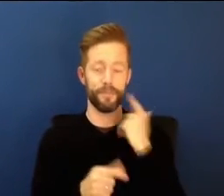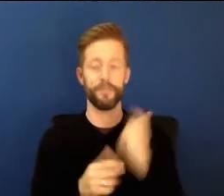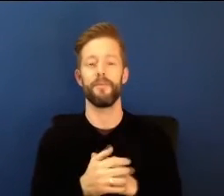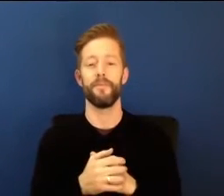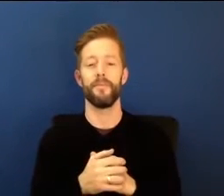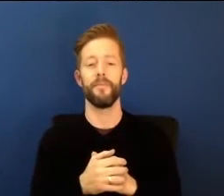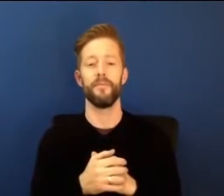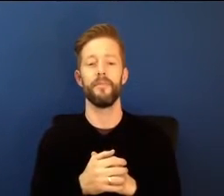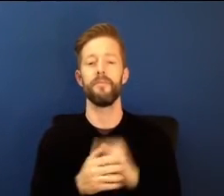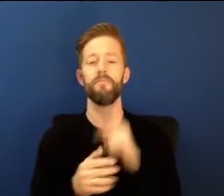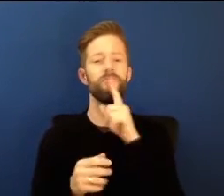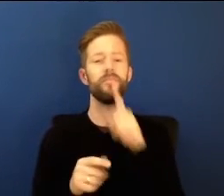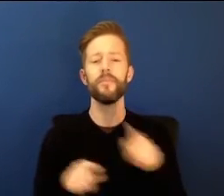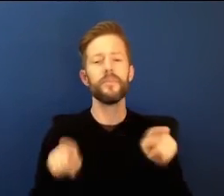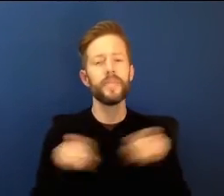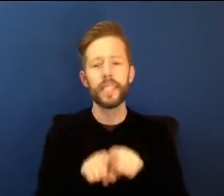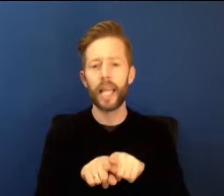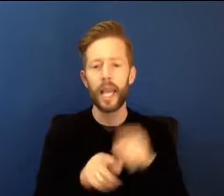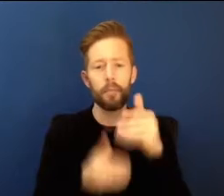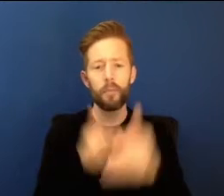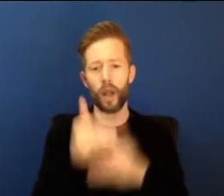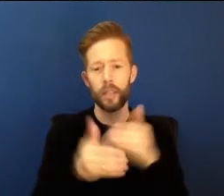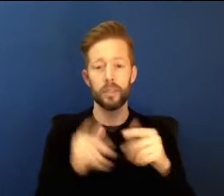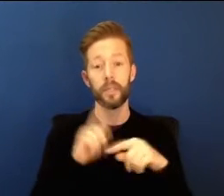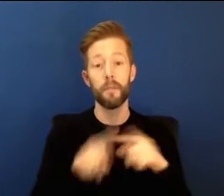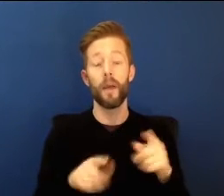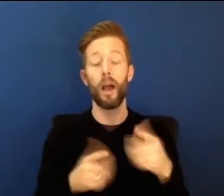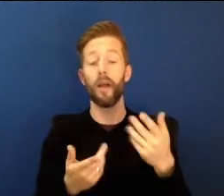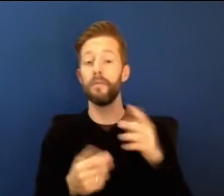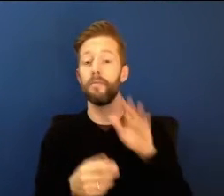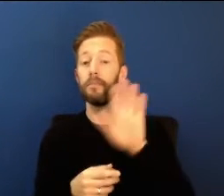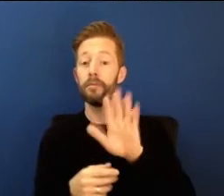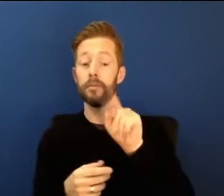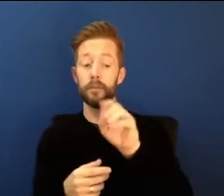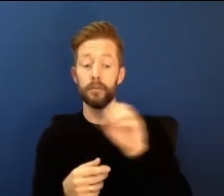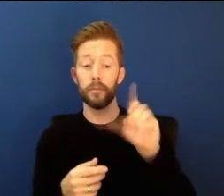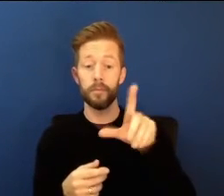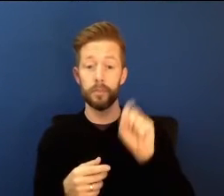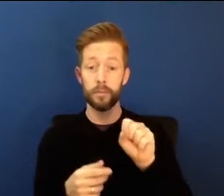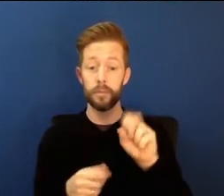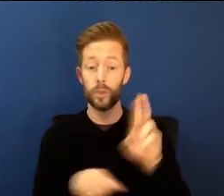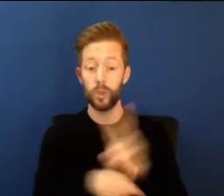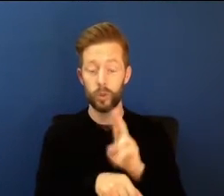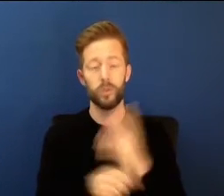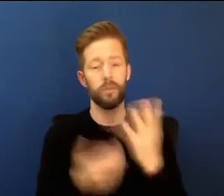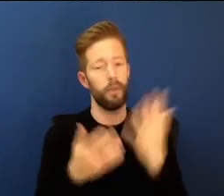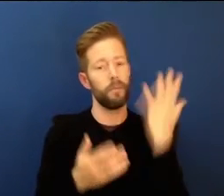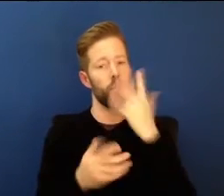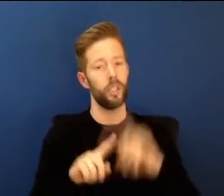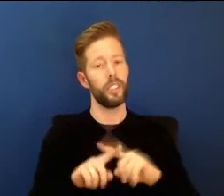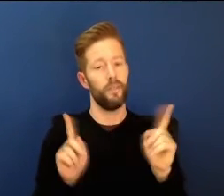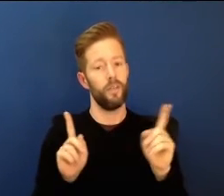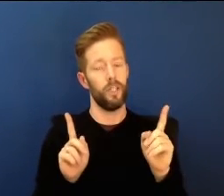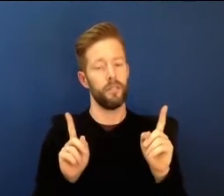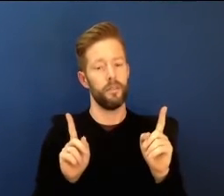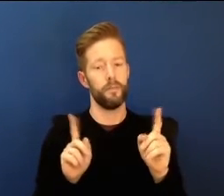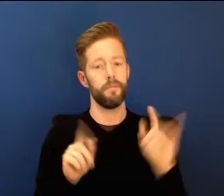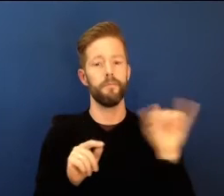So it is the same process. Now, what tools you're using might differ a little